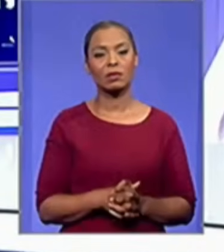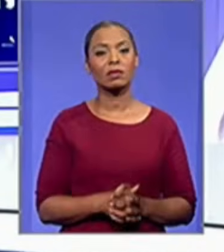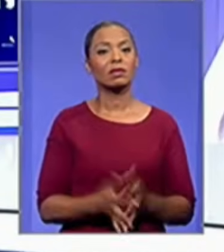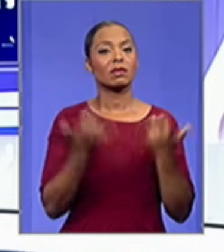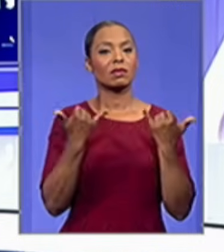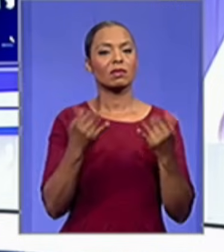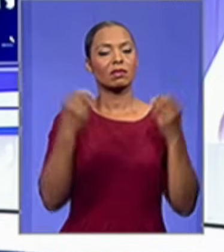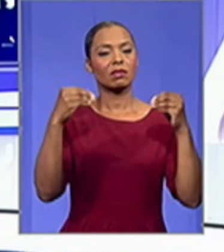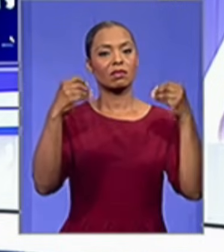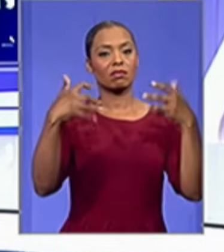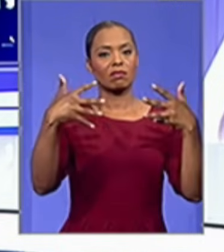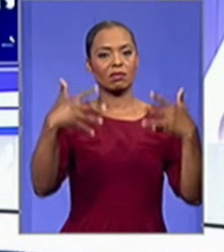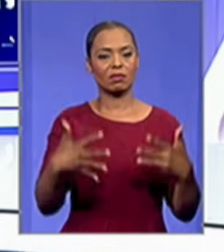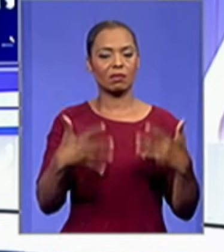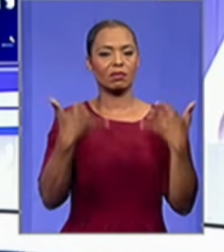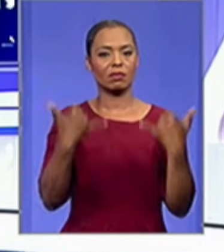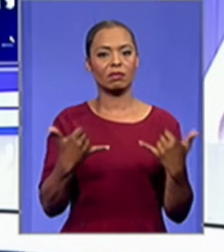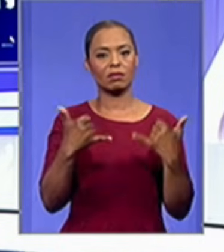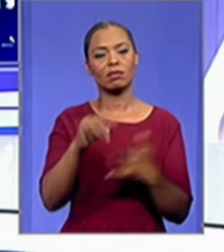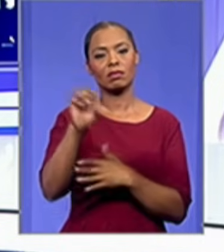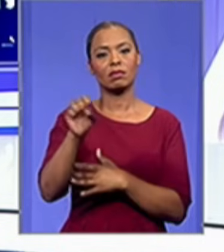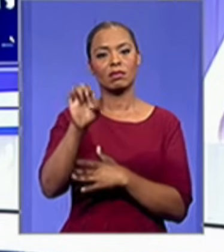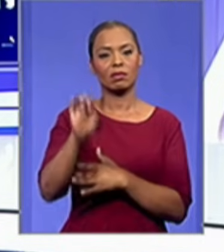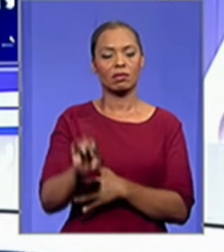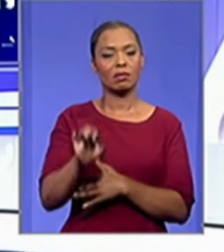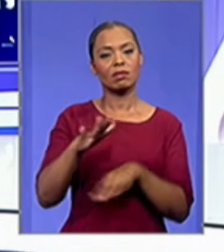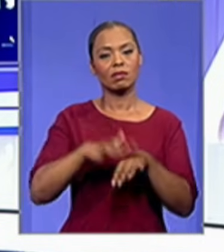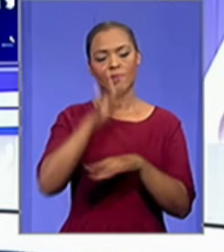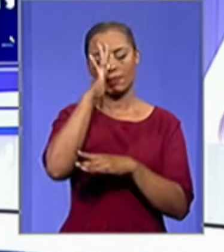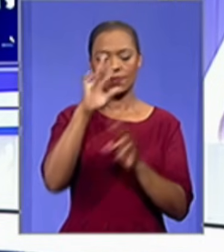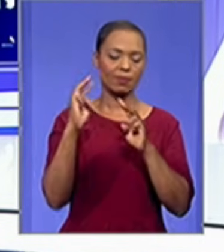Bjale a re boneng ka boripana gore mebaraka e be eme bjang